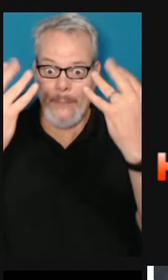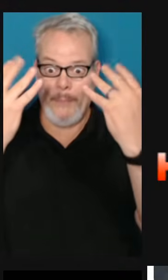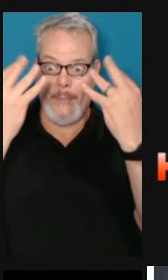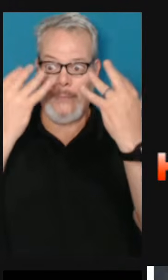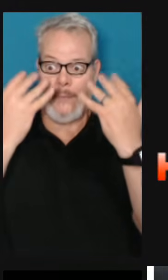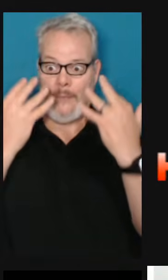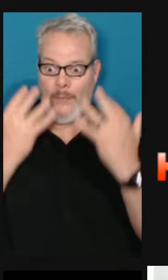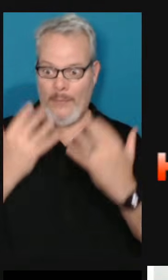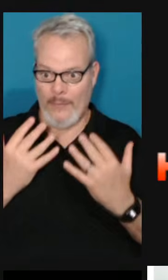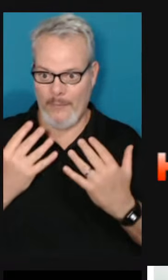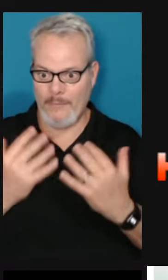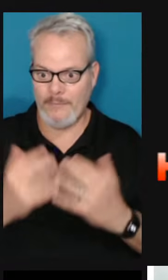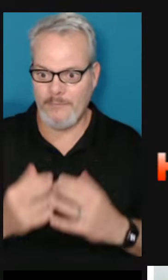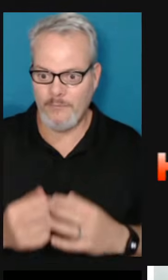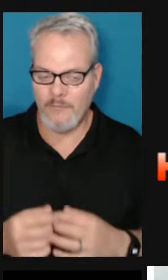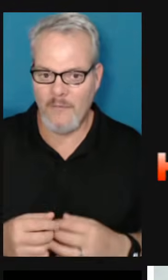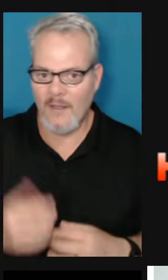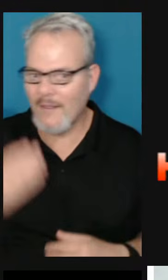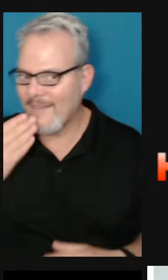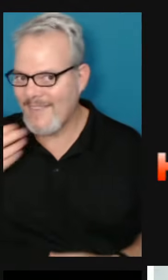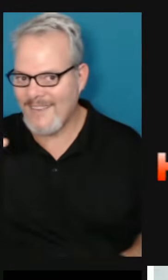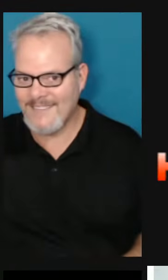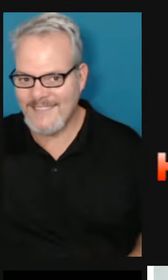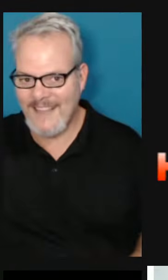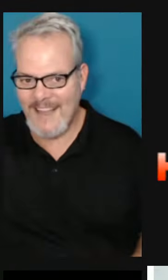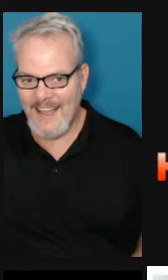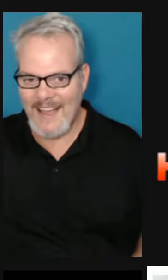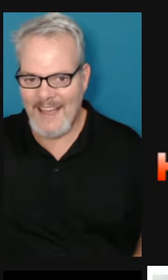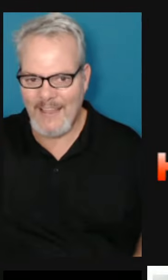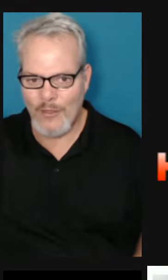like it was Heather Winslow and Dr. Winslow.